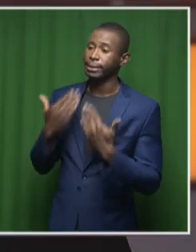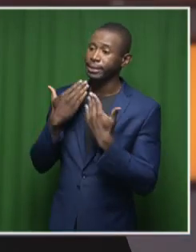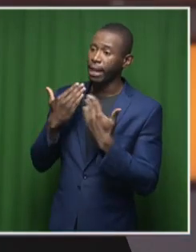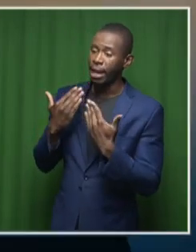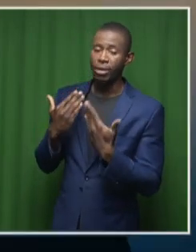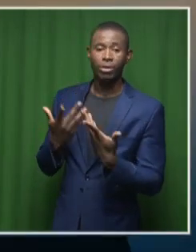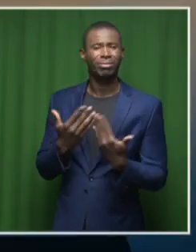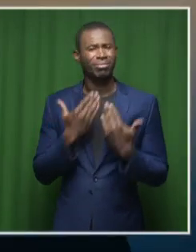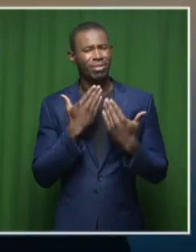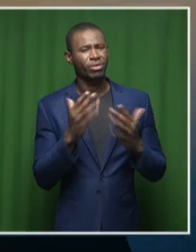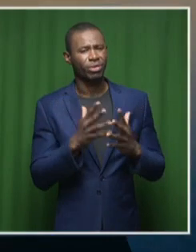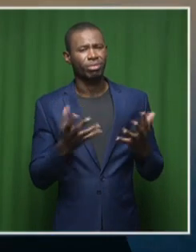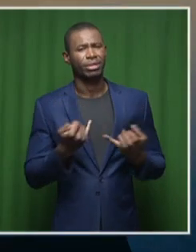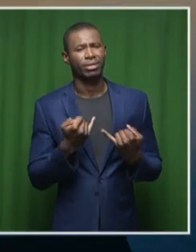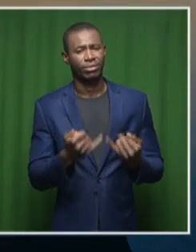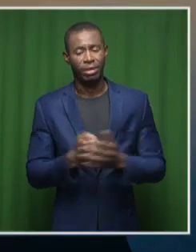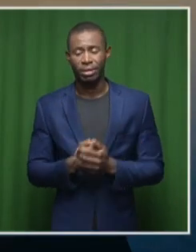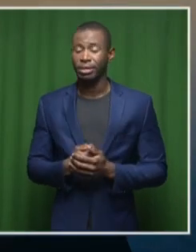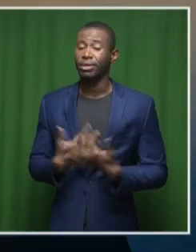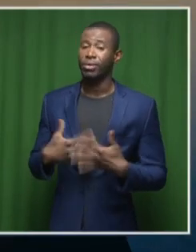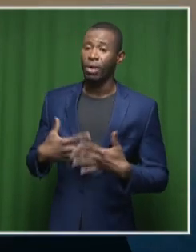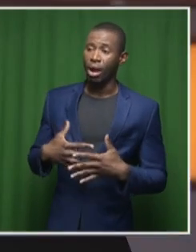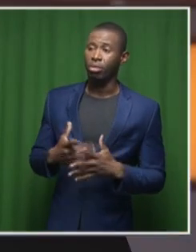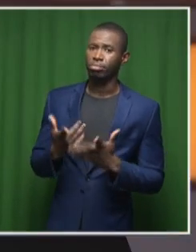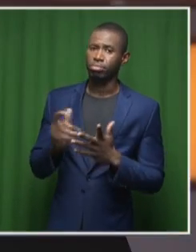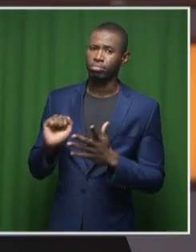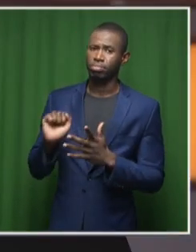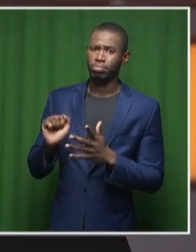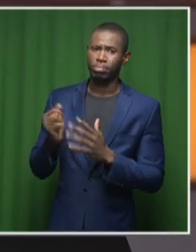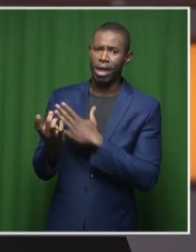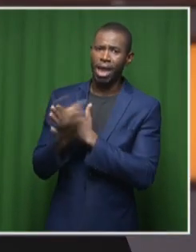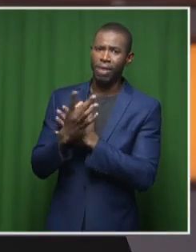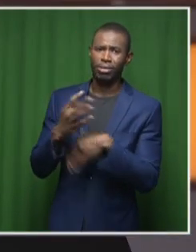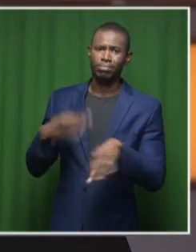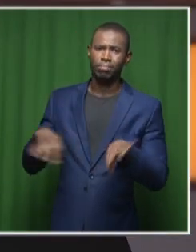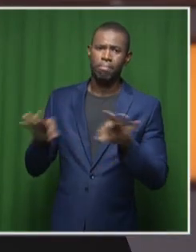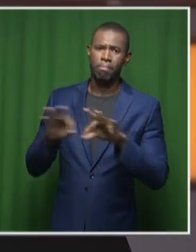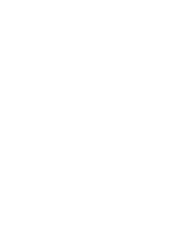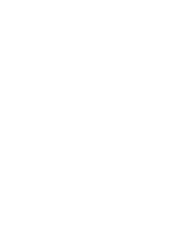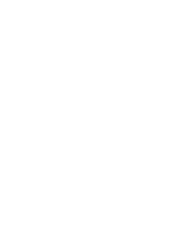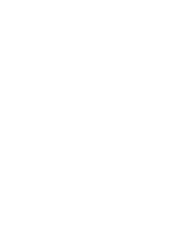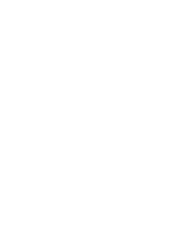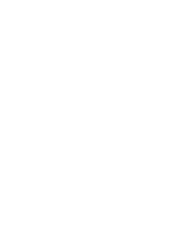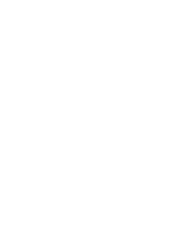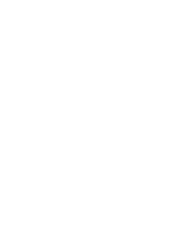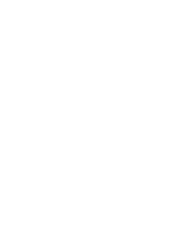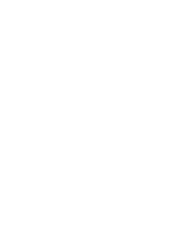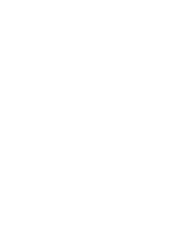you so much for sharing your thoughts Thank and very valuable pieces of advice with us. We do appreciate it.